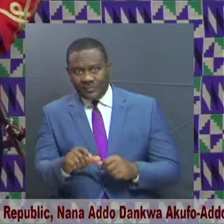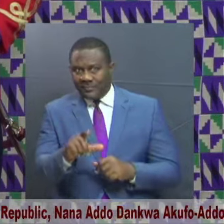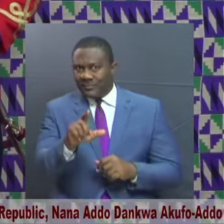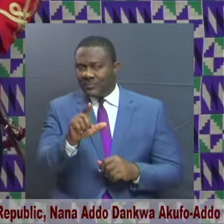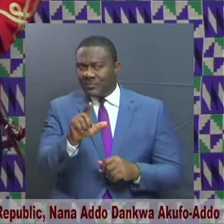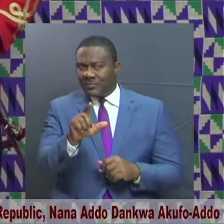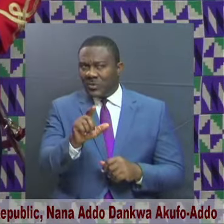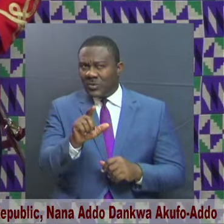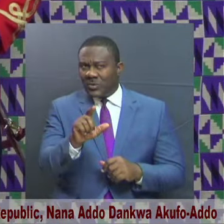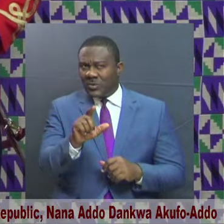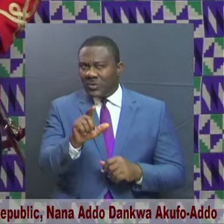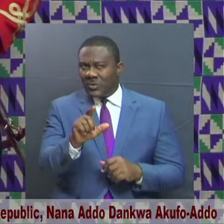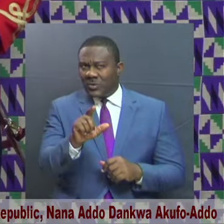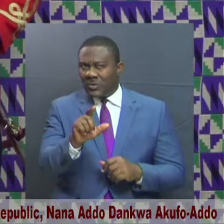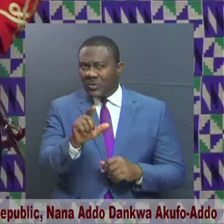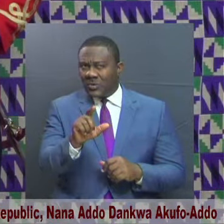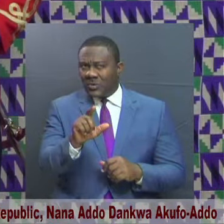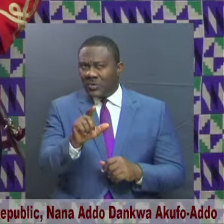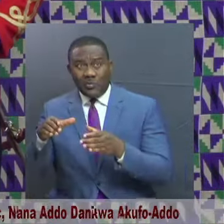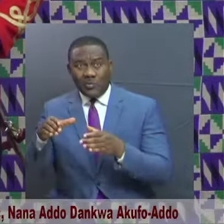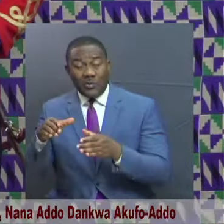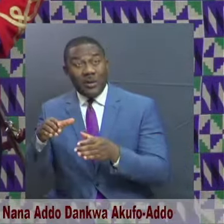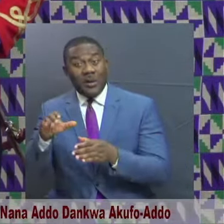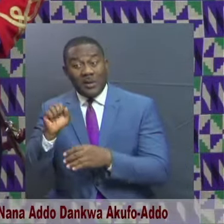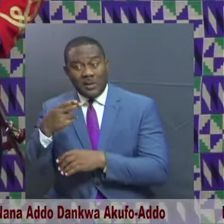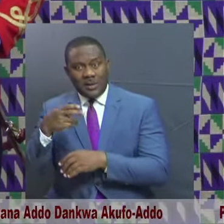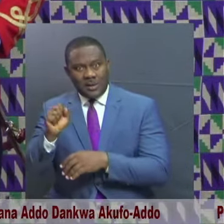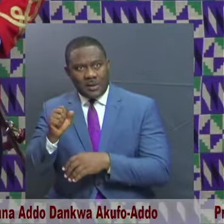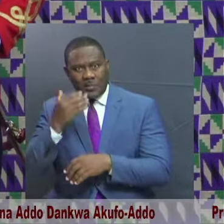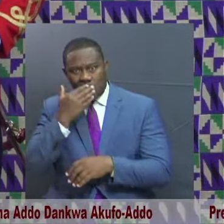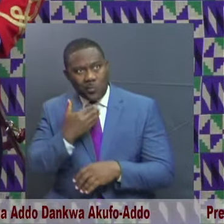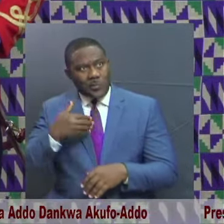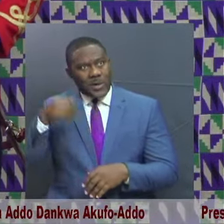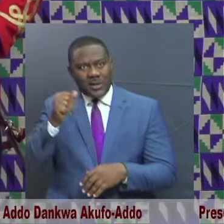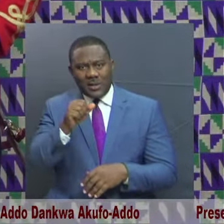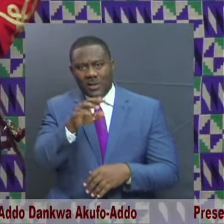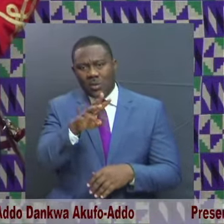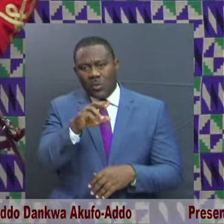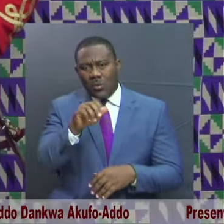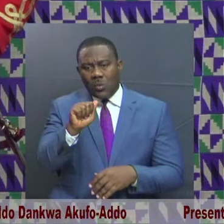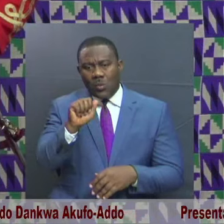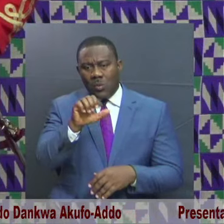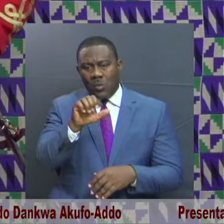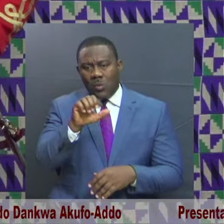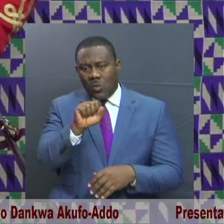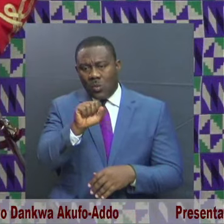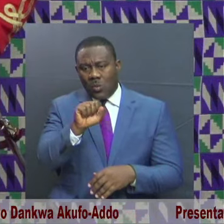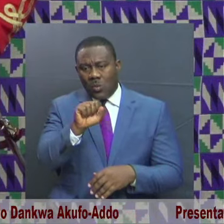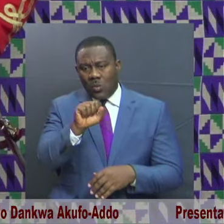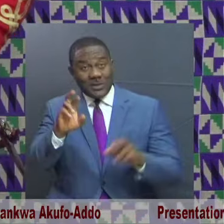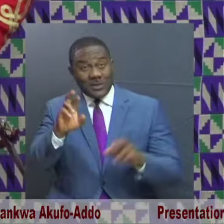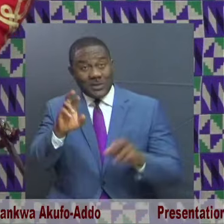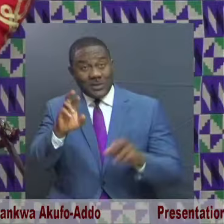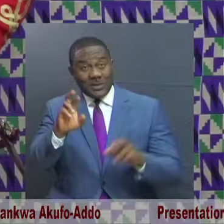free shs students the best waxine results in over a